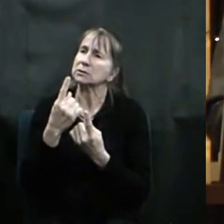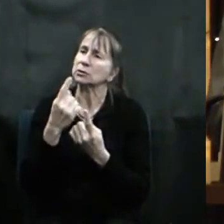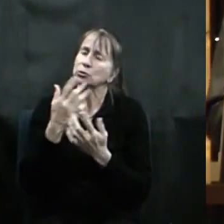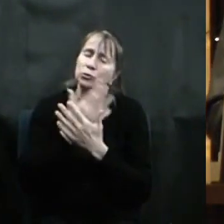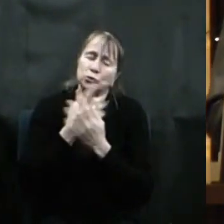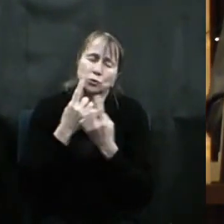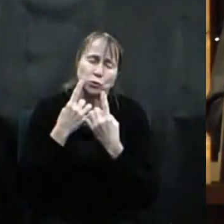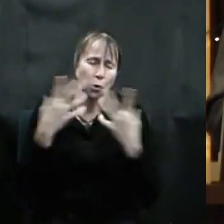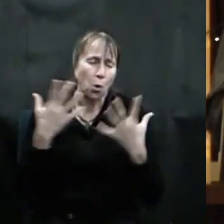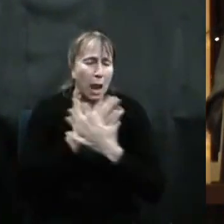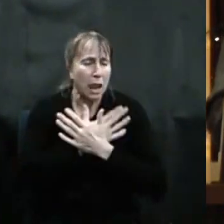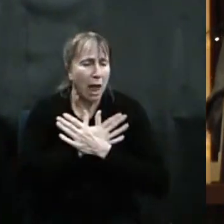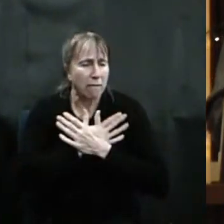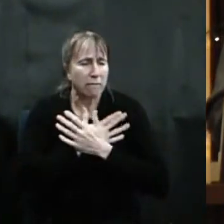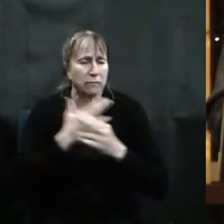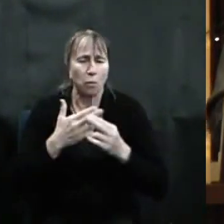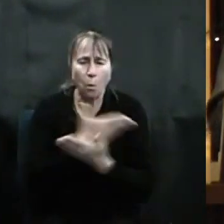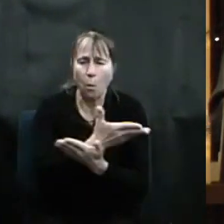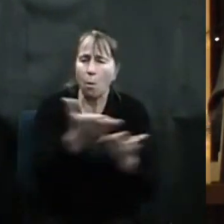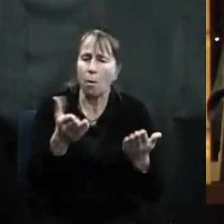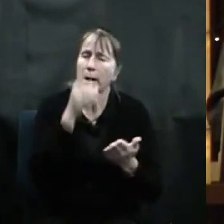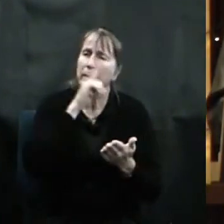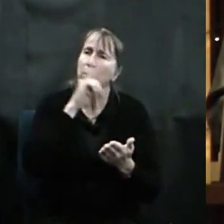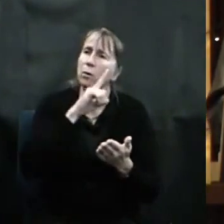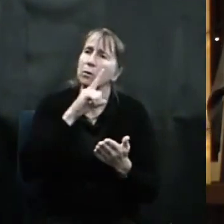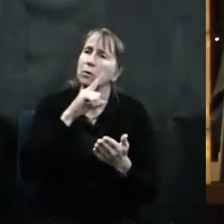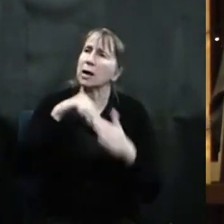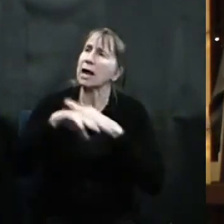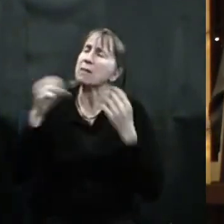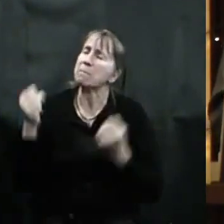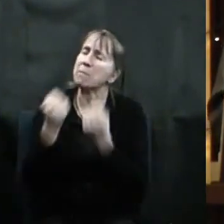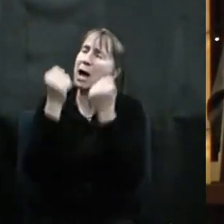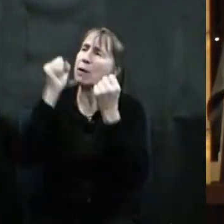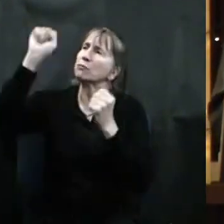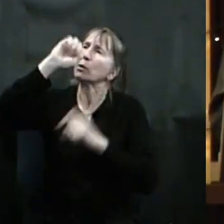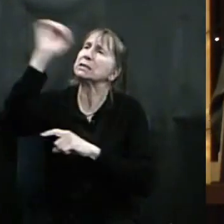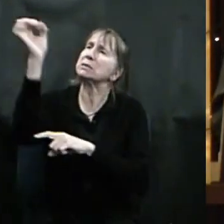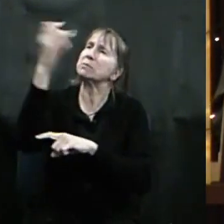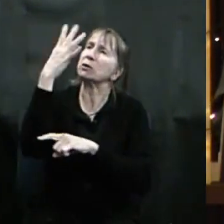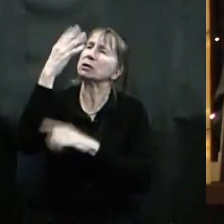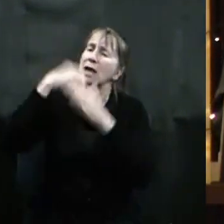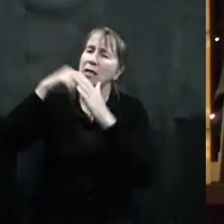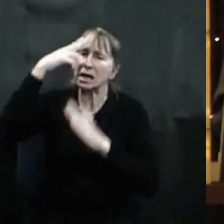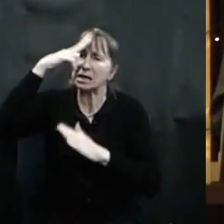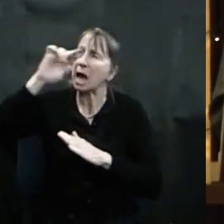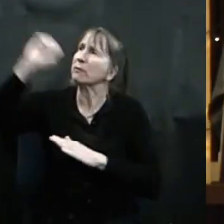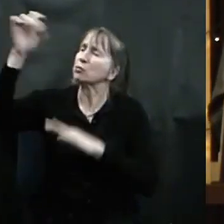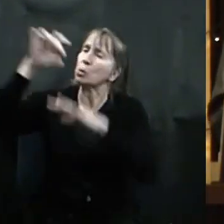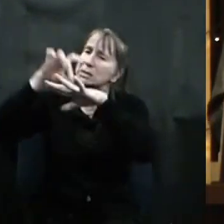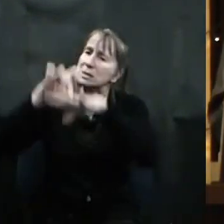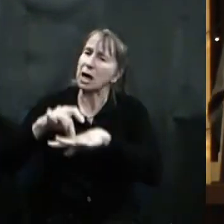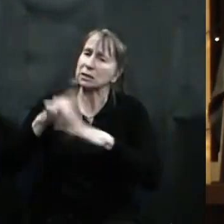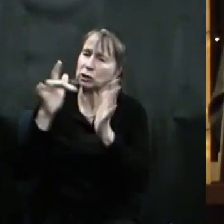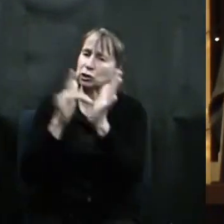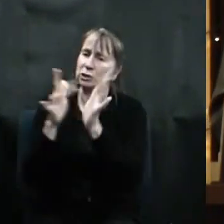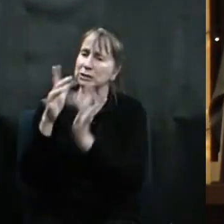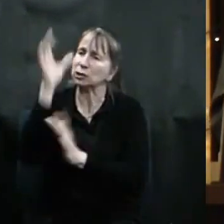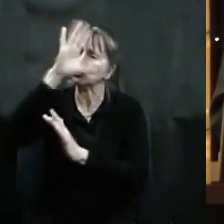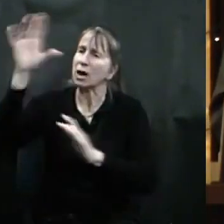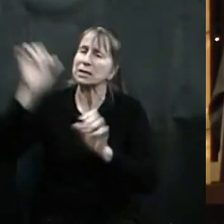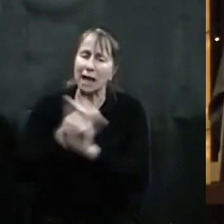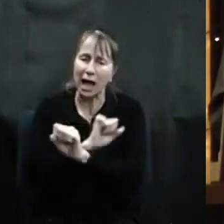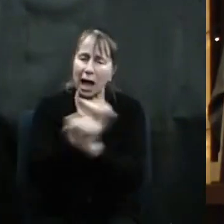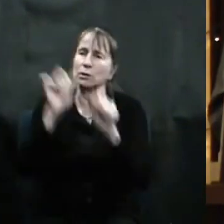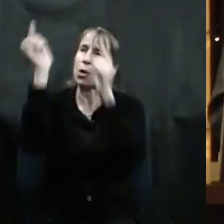people in the power of your Spirit and in the name of your Son, Jesus Christ